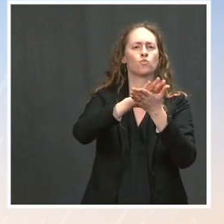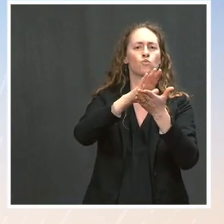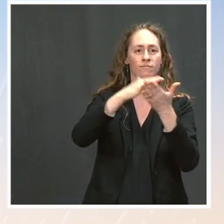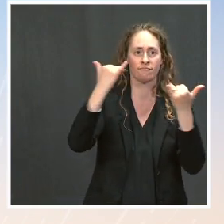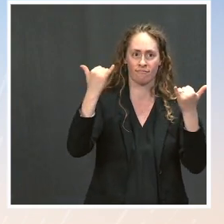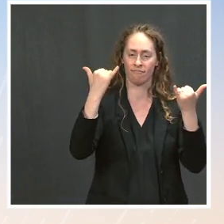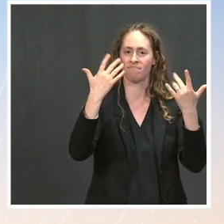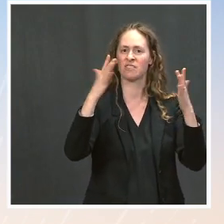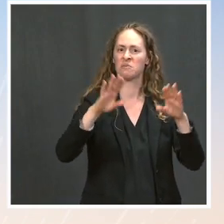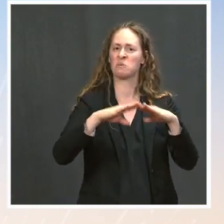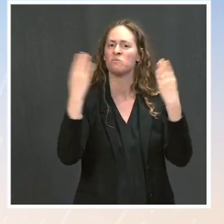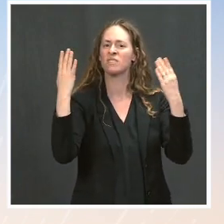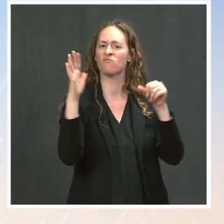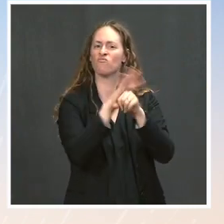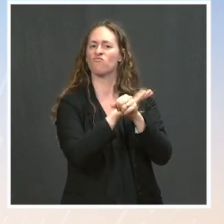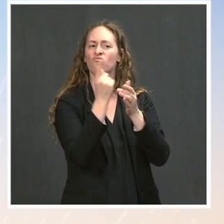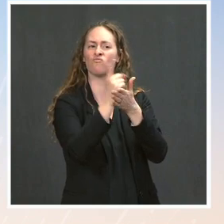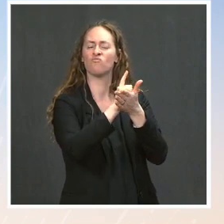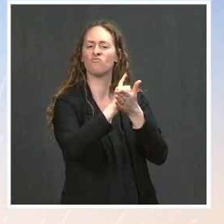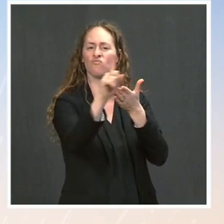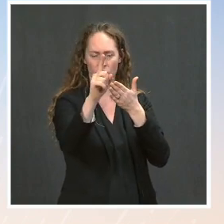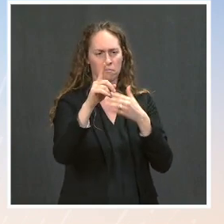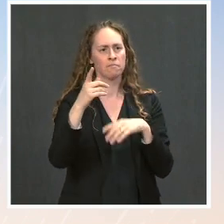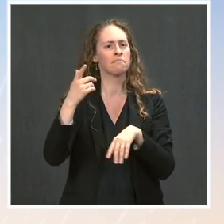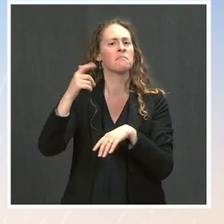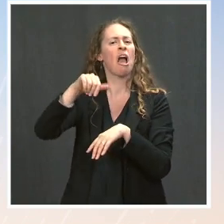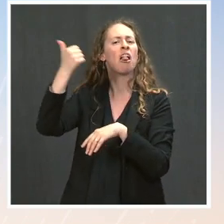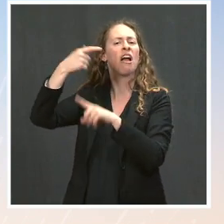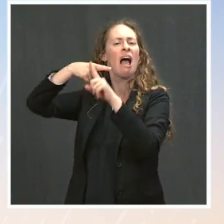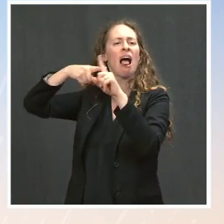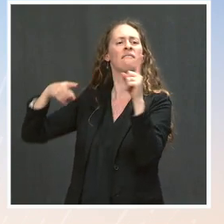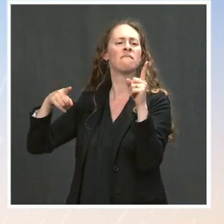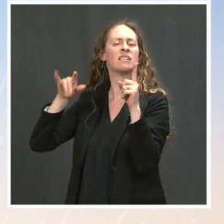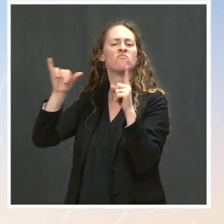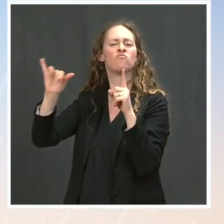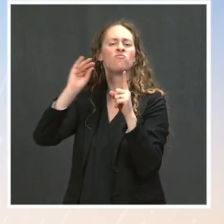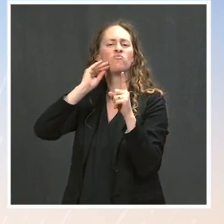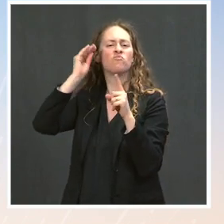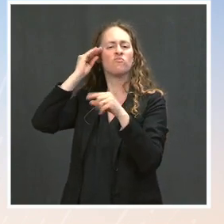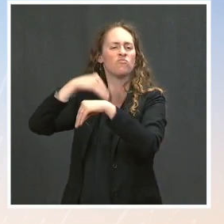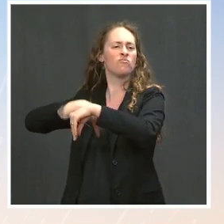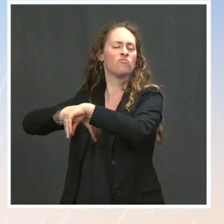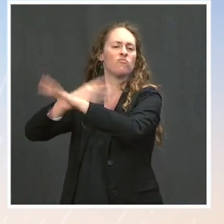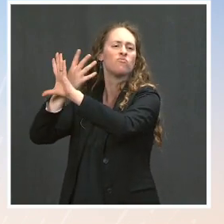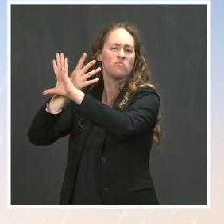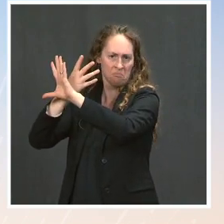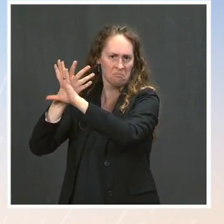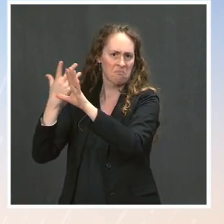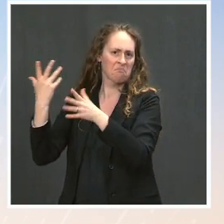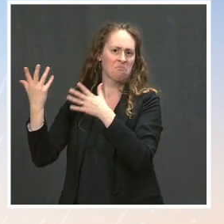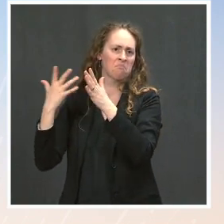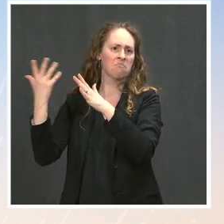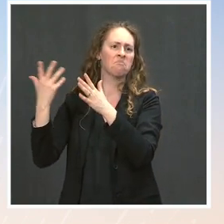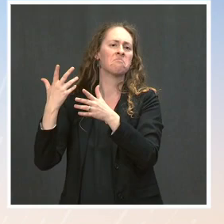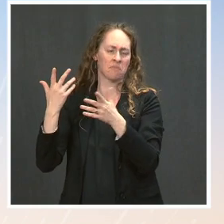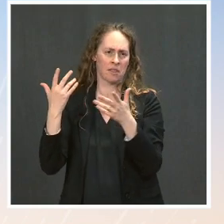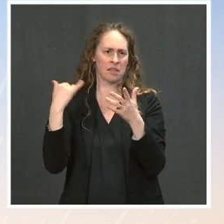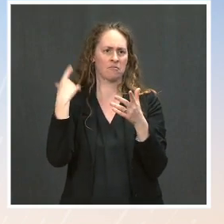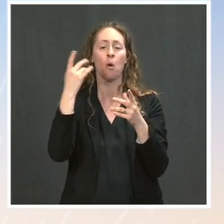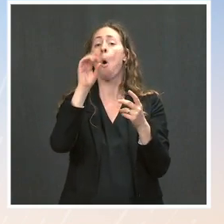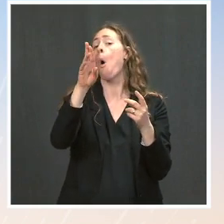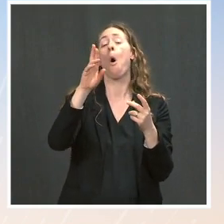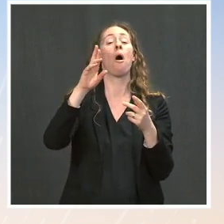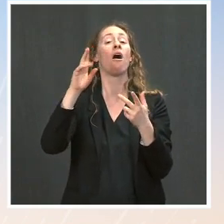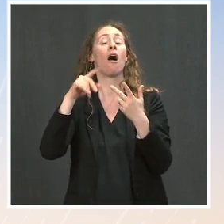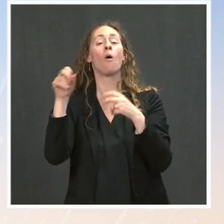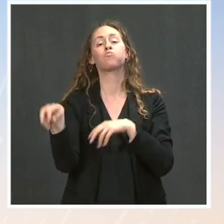are learning online at least some of the time during a week, either full time virtual or hybrid learning. If the buildings are open, but